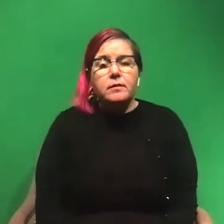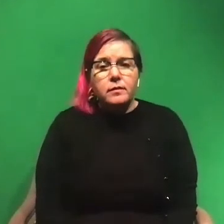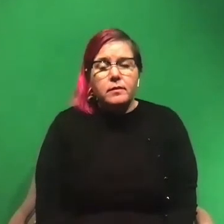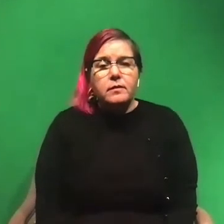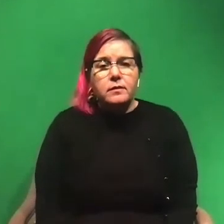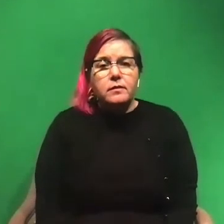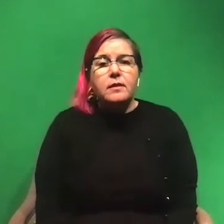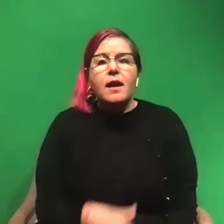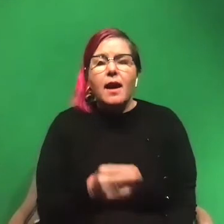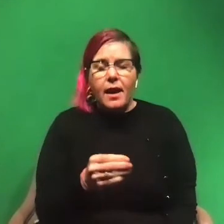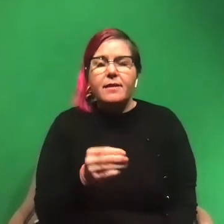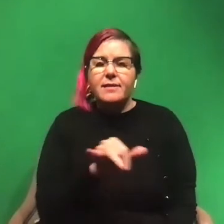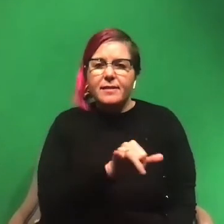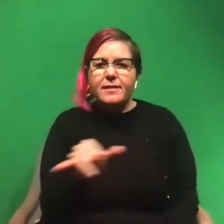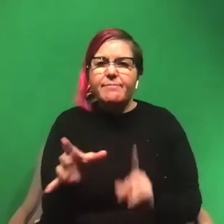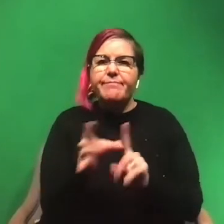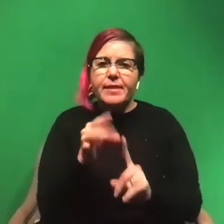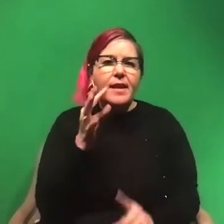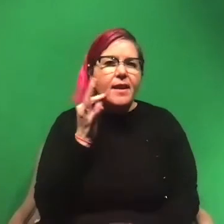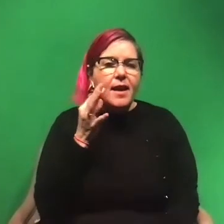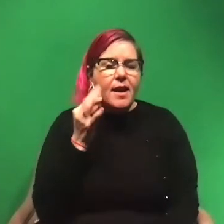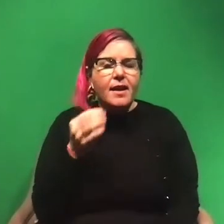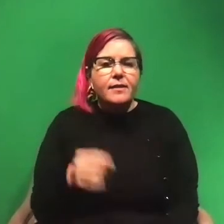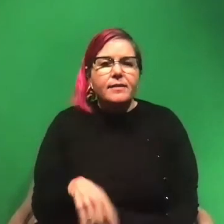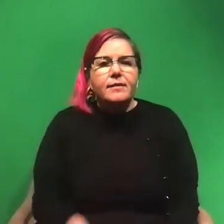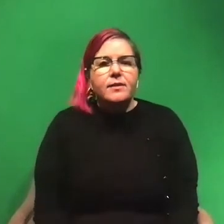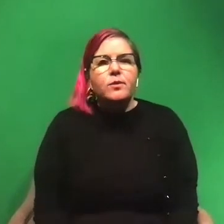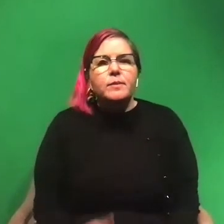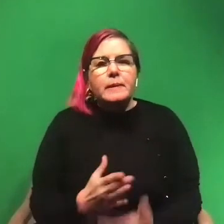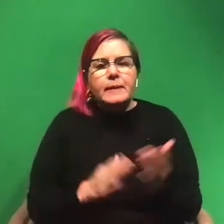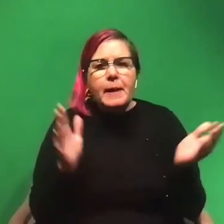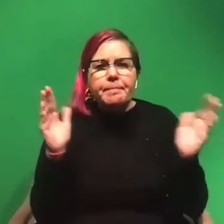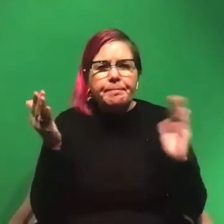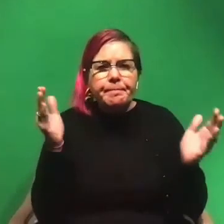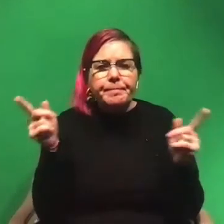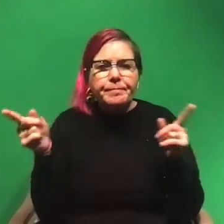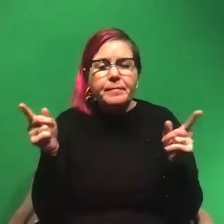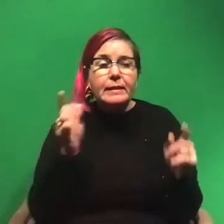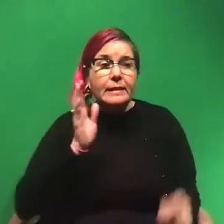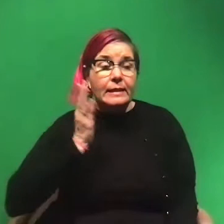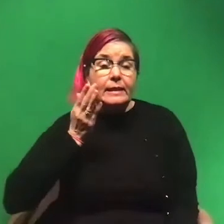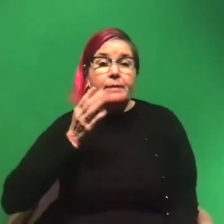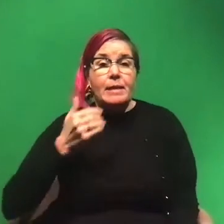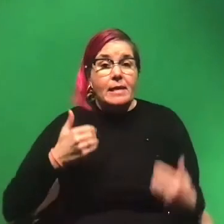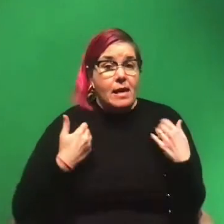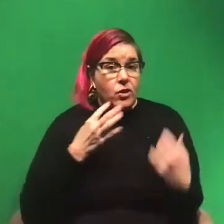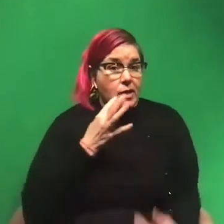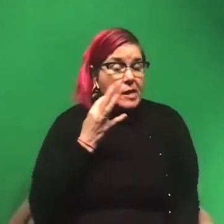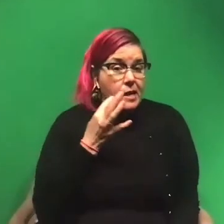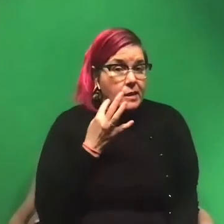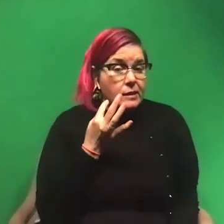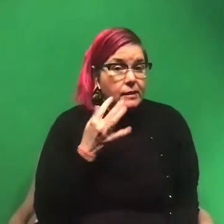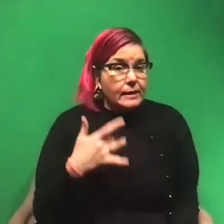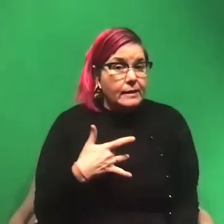in cats too, there were some correlations in terms of, it appears that younger cats tend to